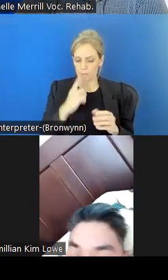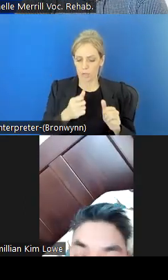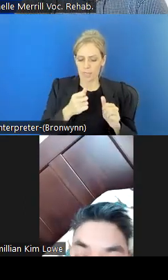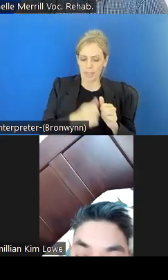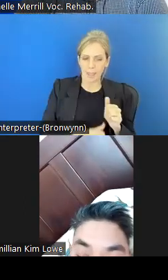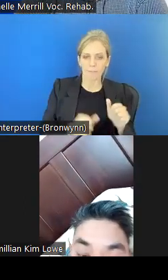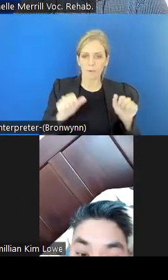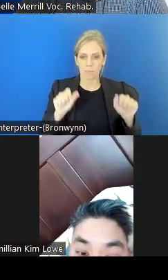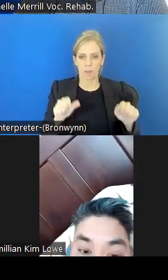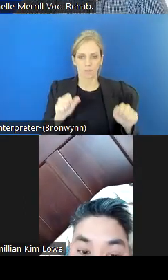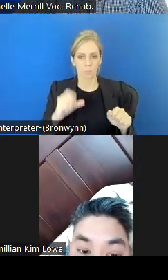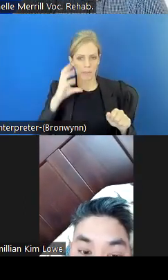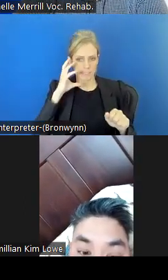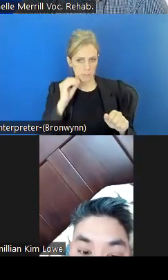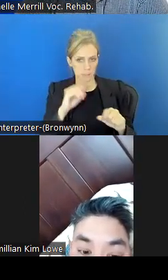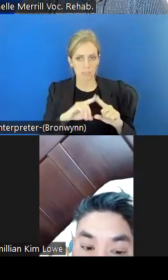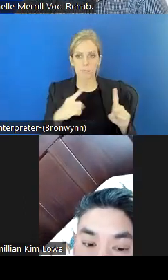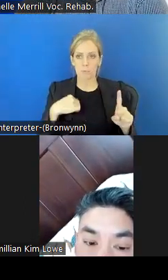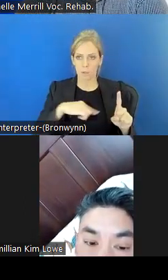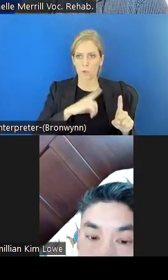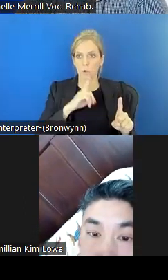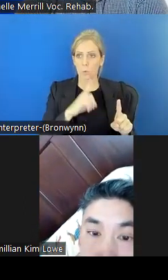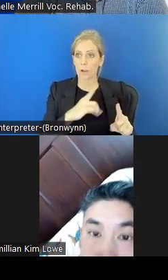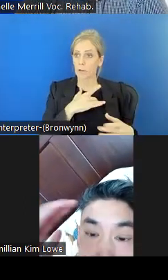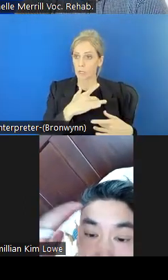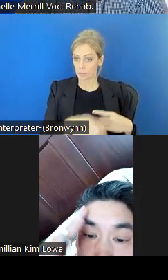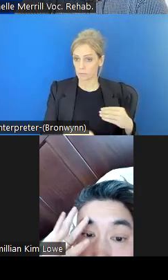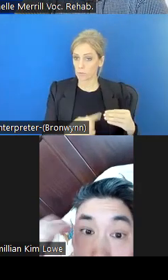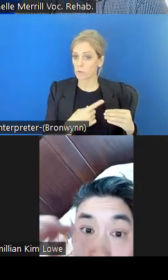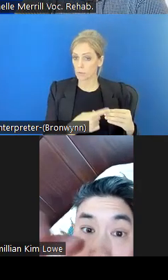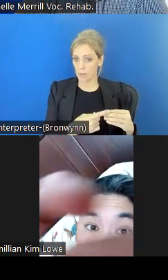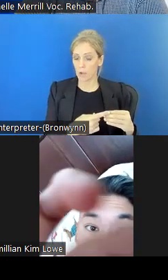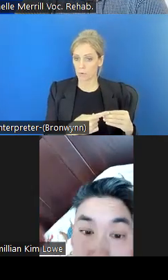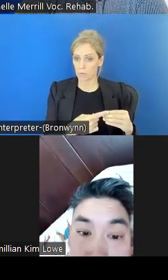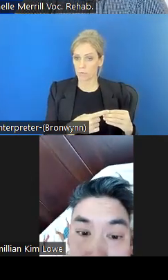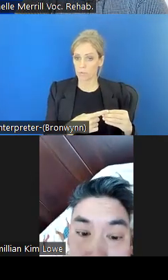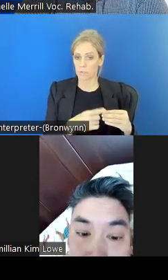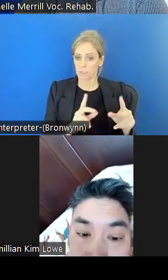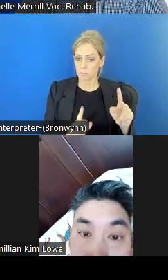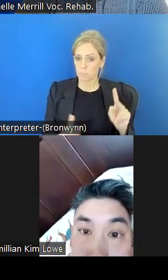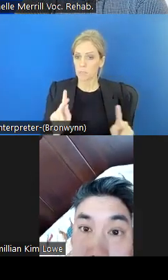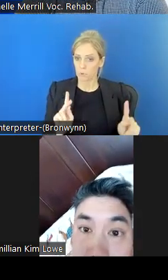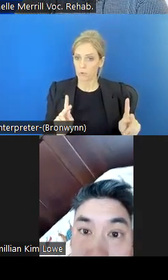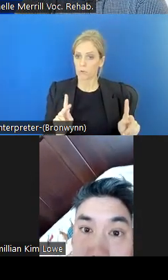experience, but we are very concerned and we really want people to